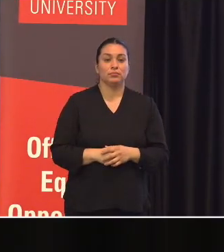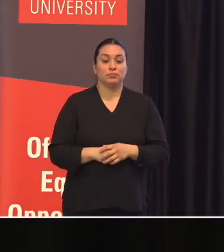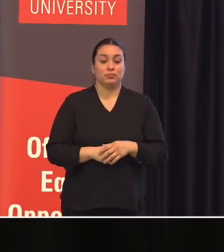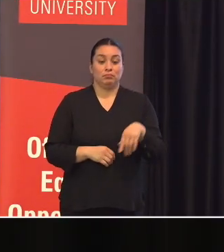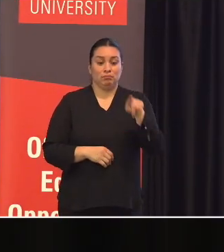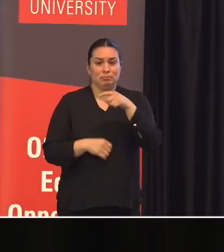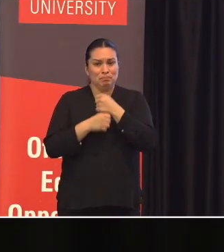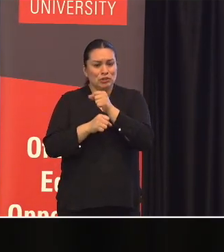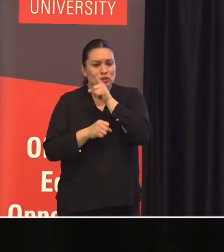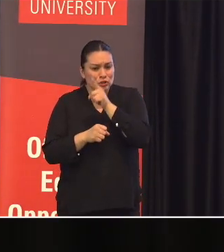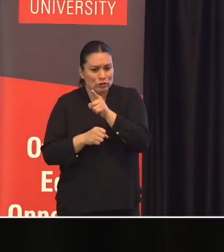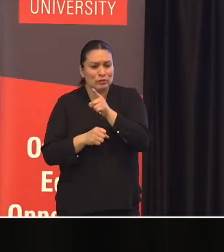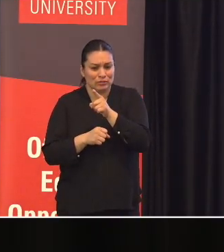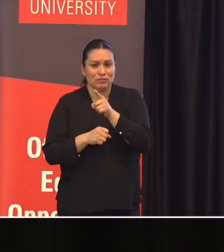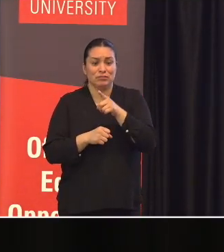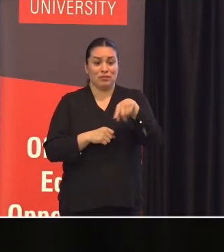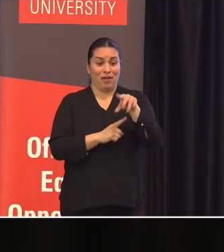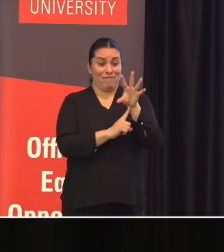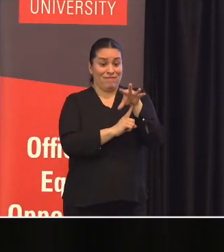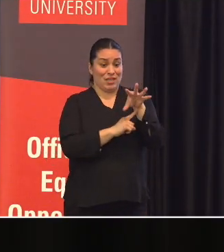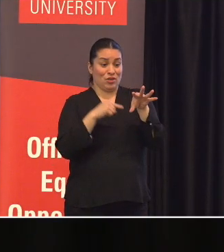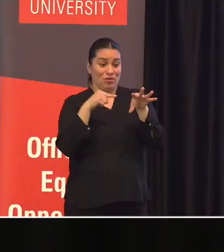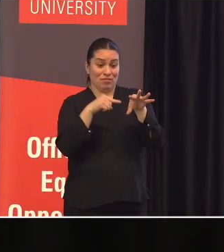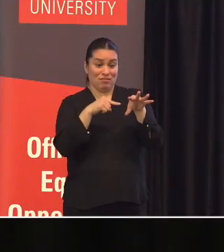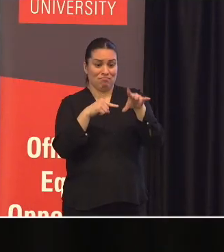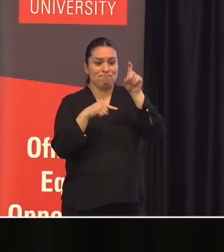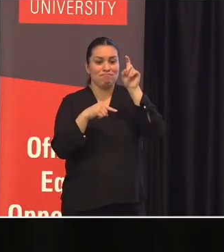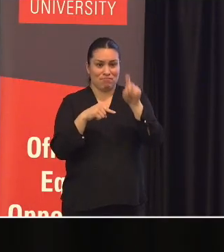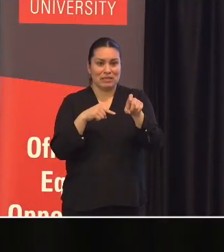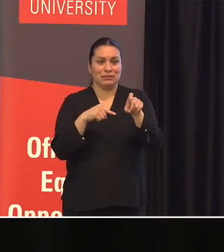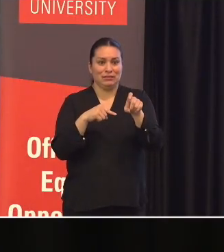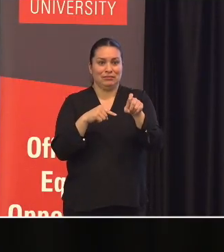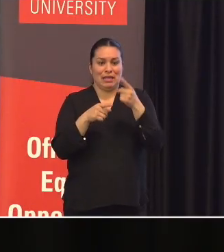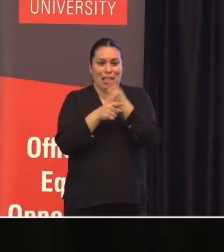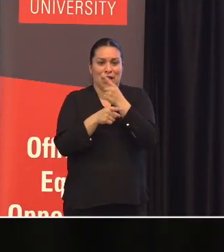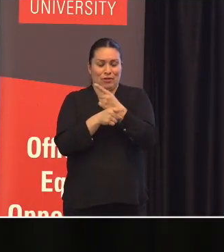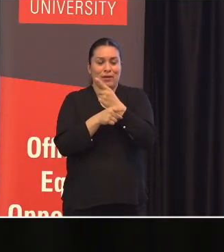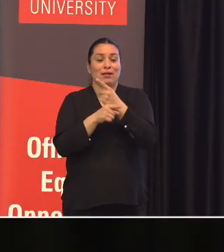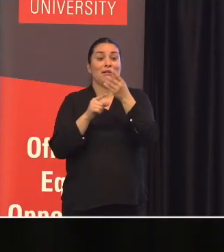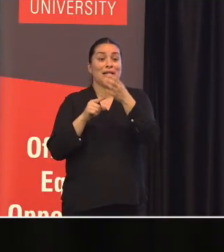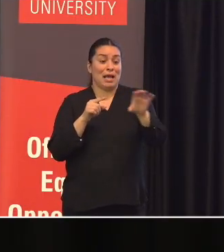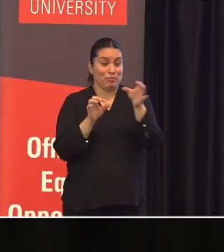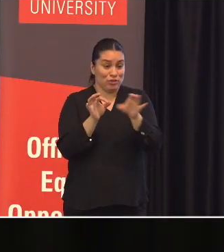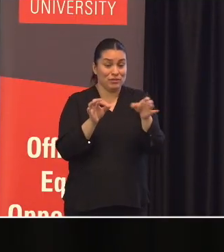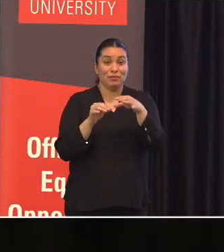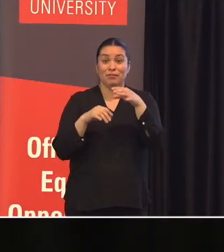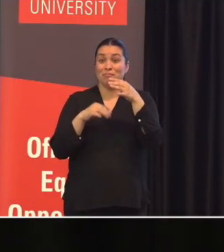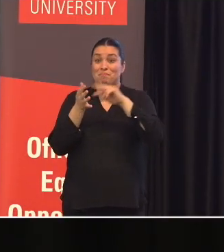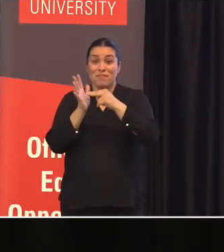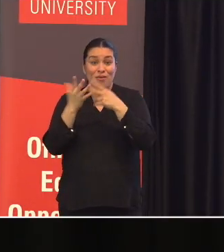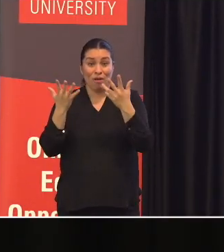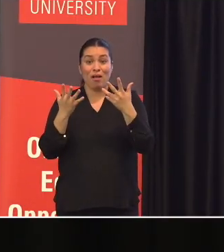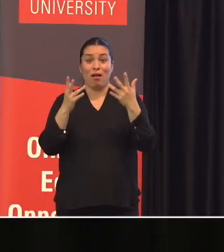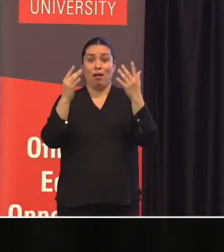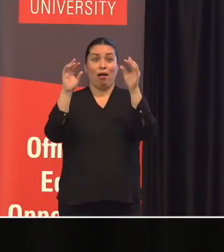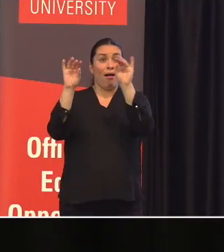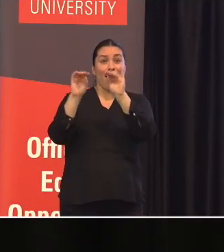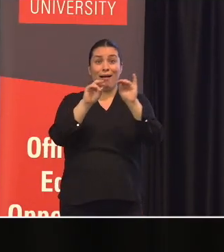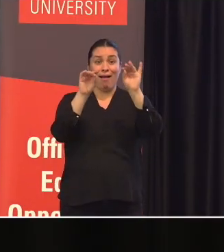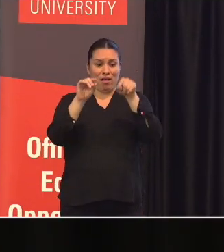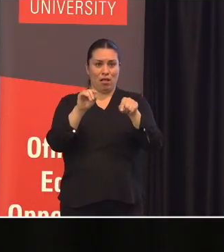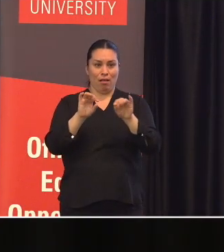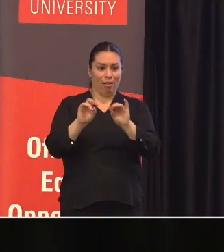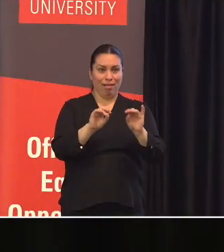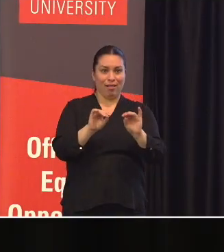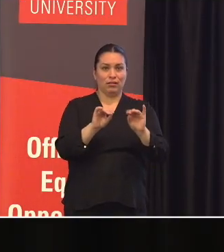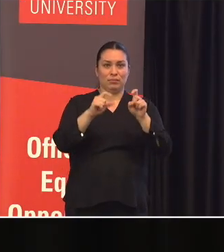accurately captioned. Even if you haven't made your own video, maybe you've gone on YouTube or you've used a different resource to find a video that's speaking